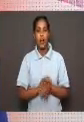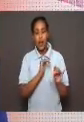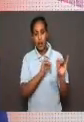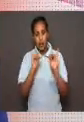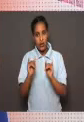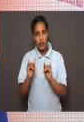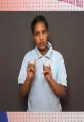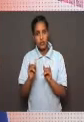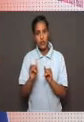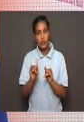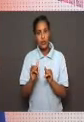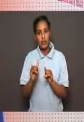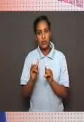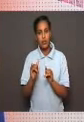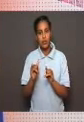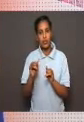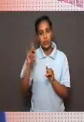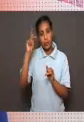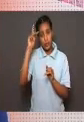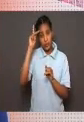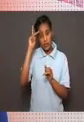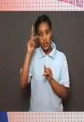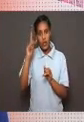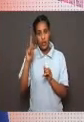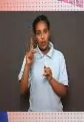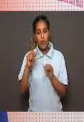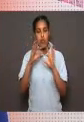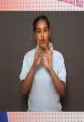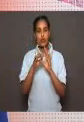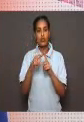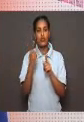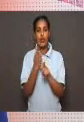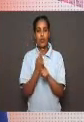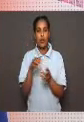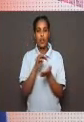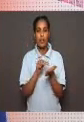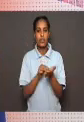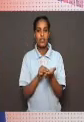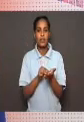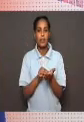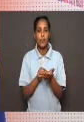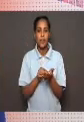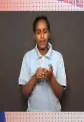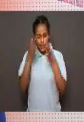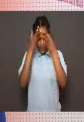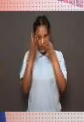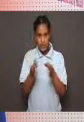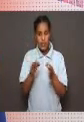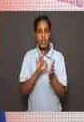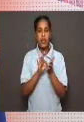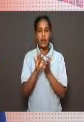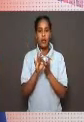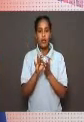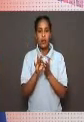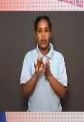According to both of these, when atoms bond to form molecules, a specific number